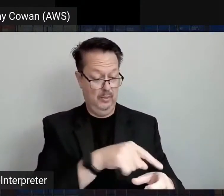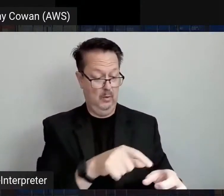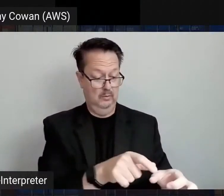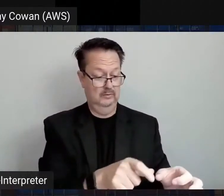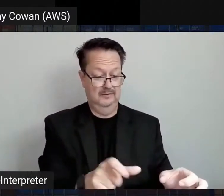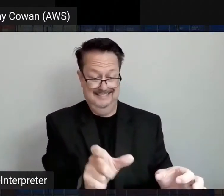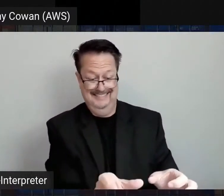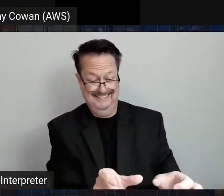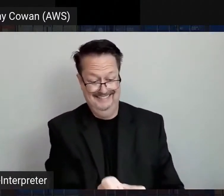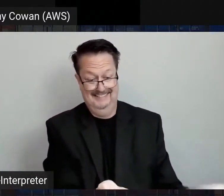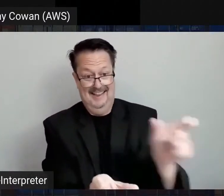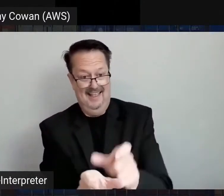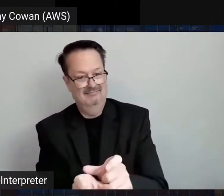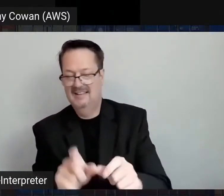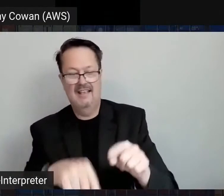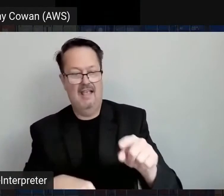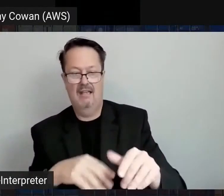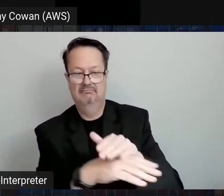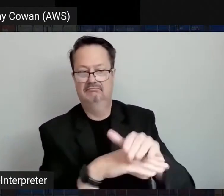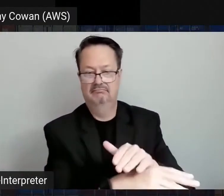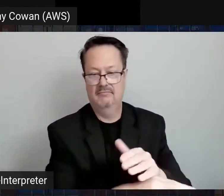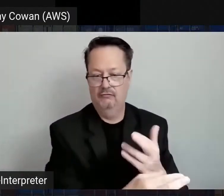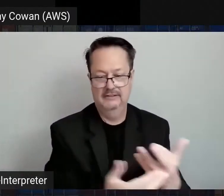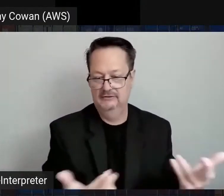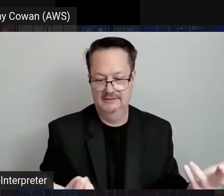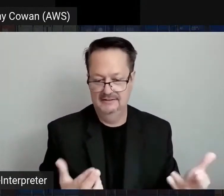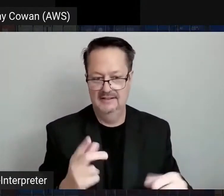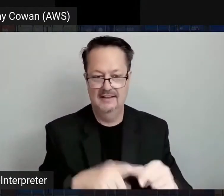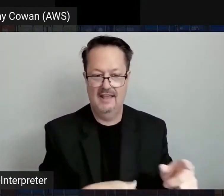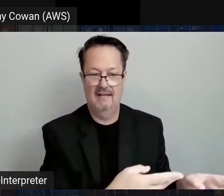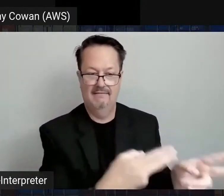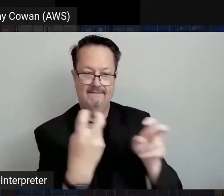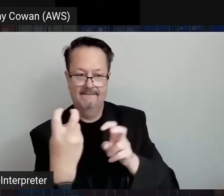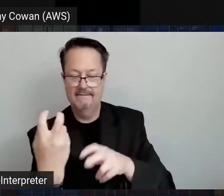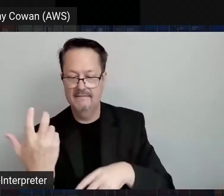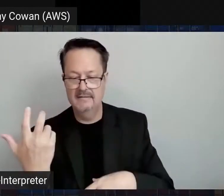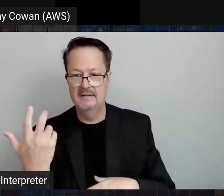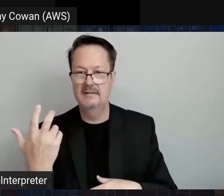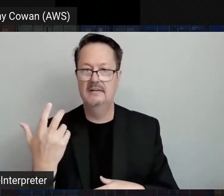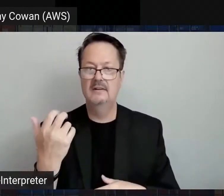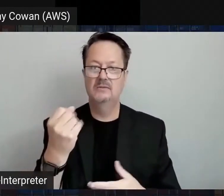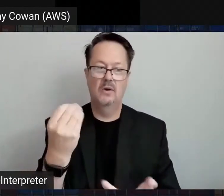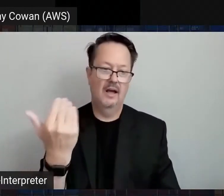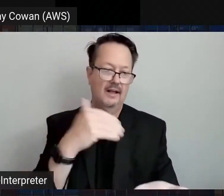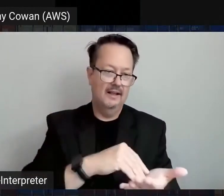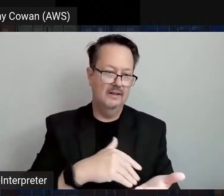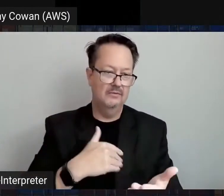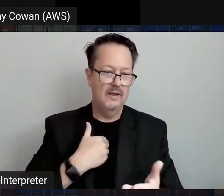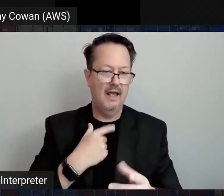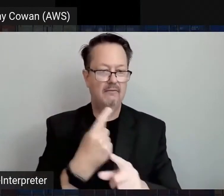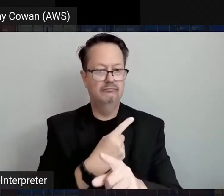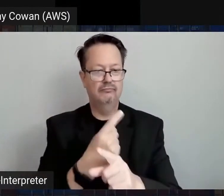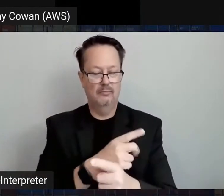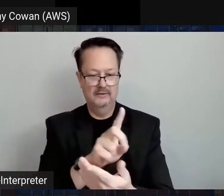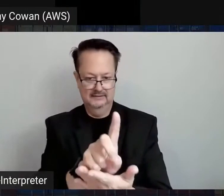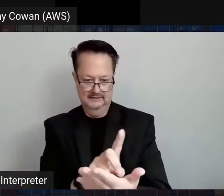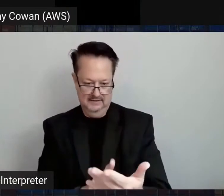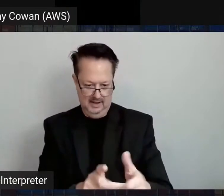gain access to any other resources. In addition, the RBAC and things are appropriately configured out of the box